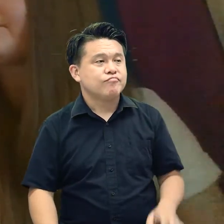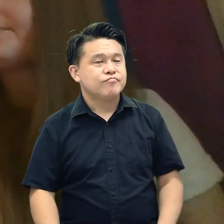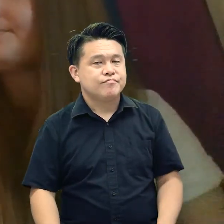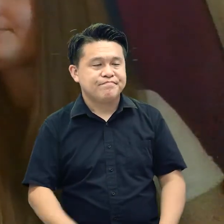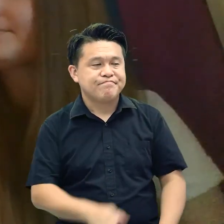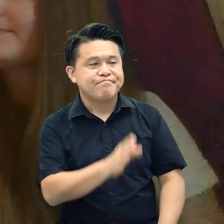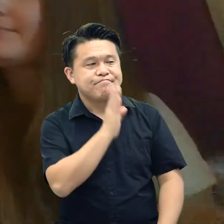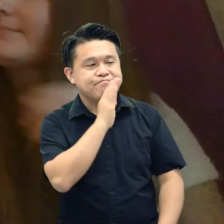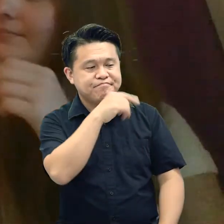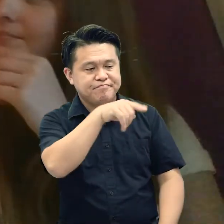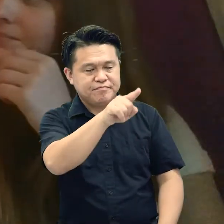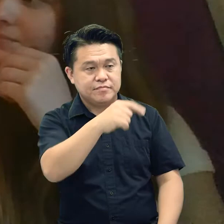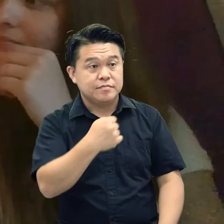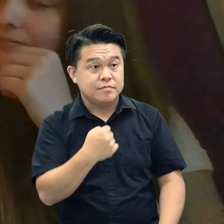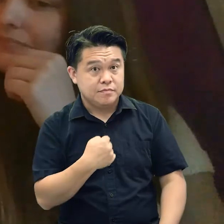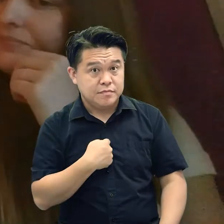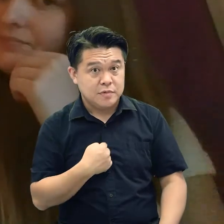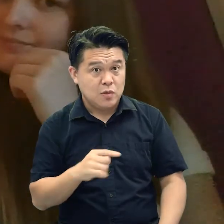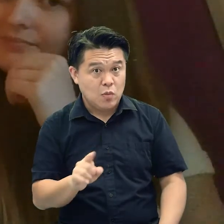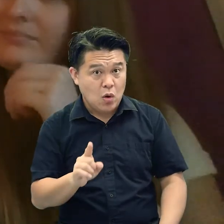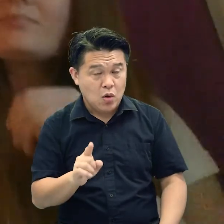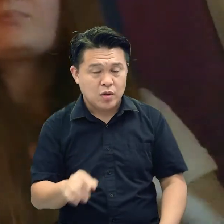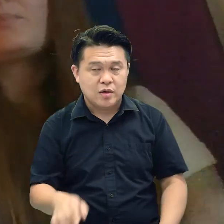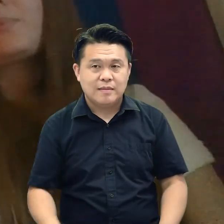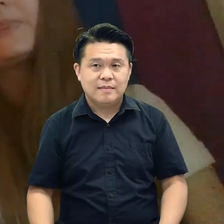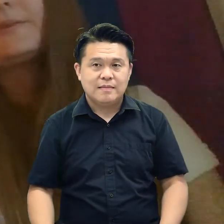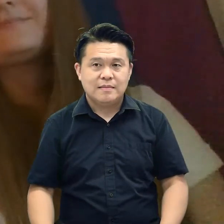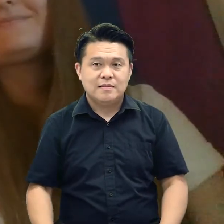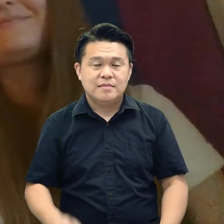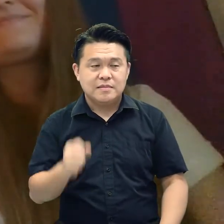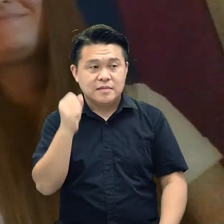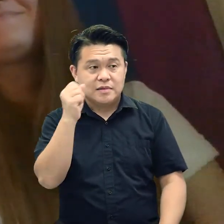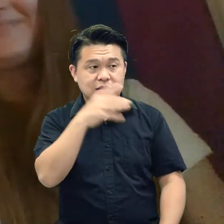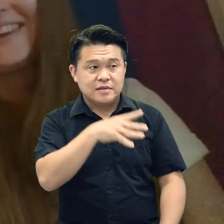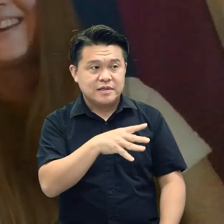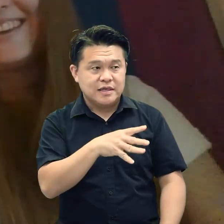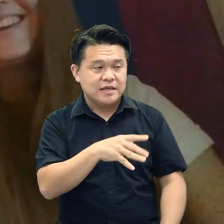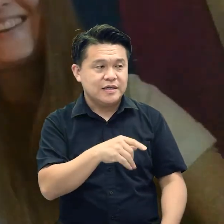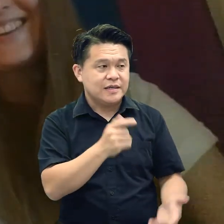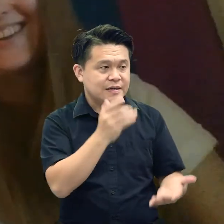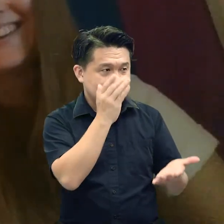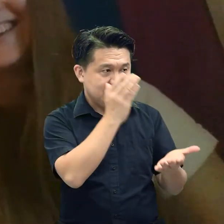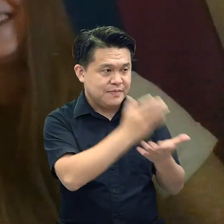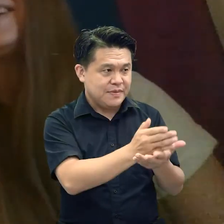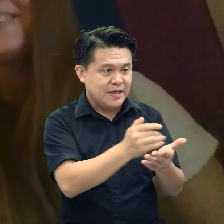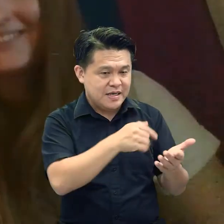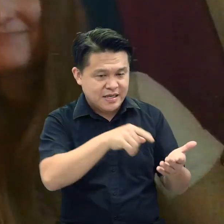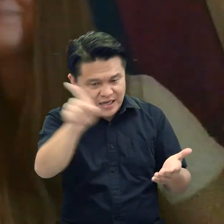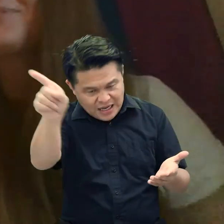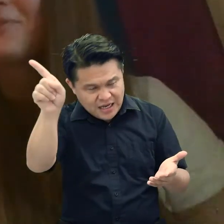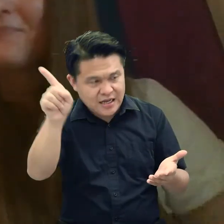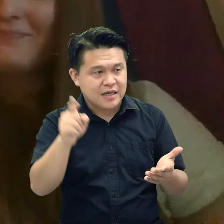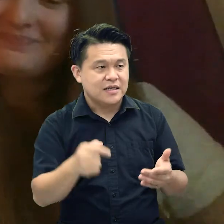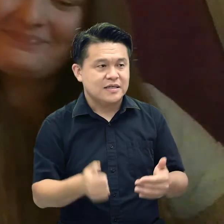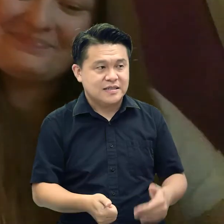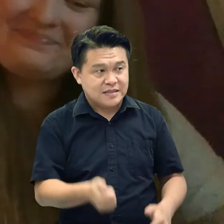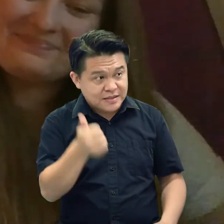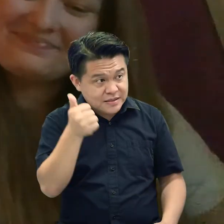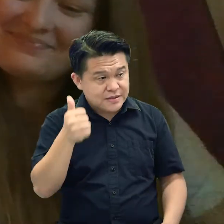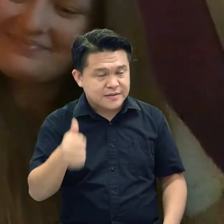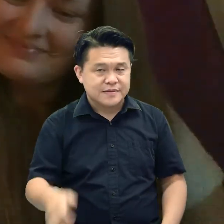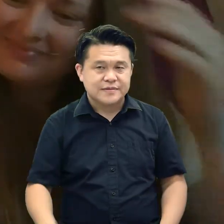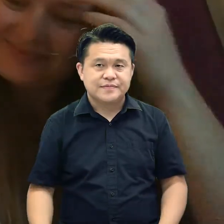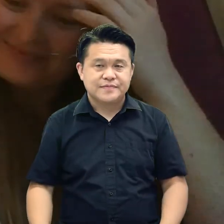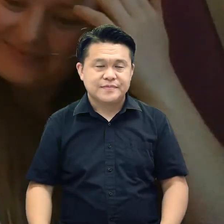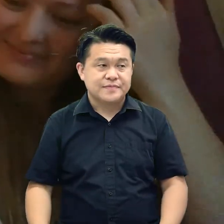so true. Message from me is just like, get the fuck out of there. Yeah. If you can. I